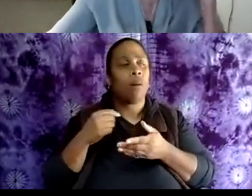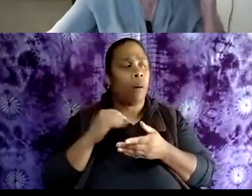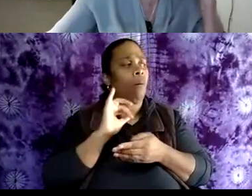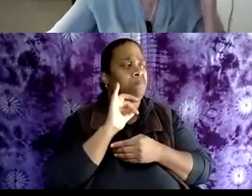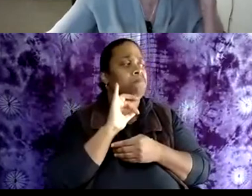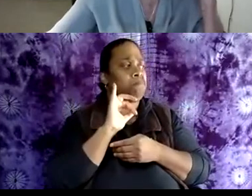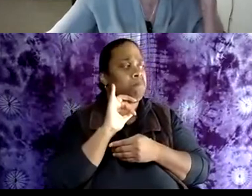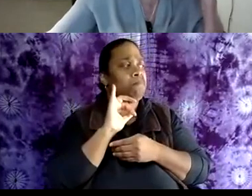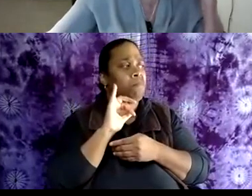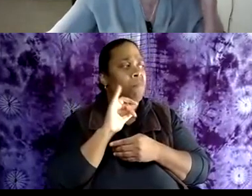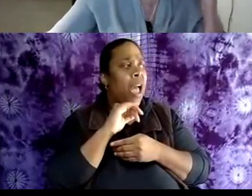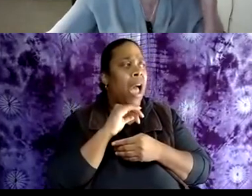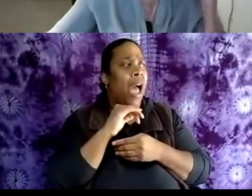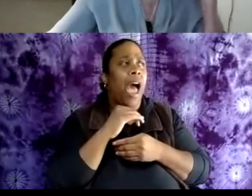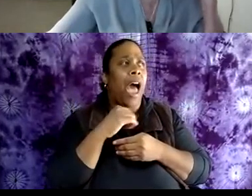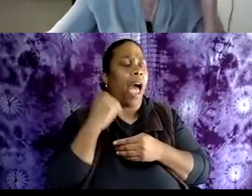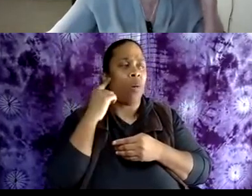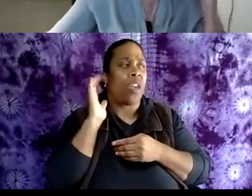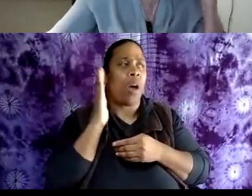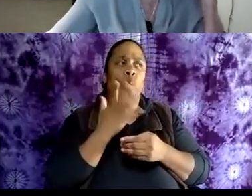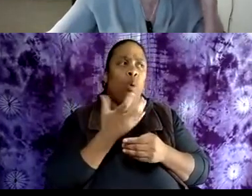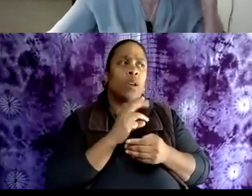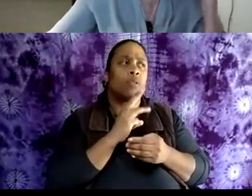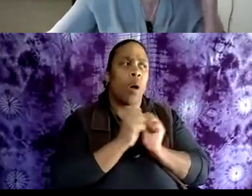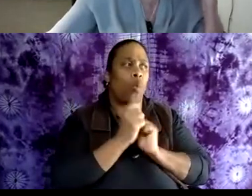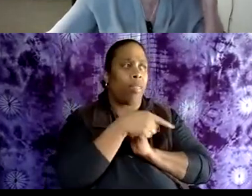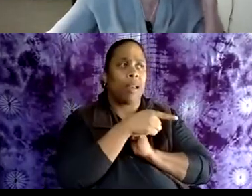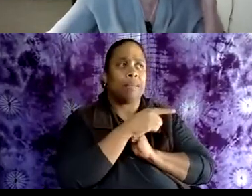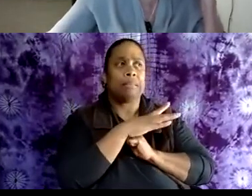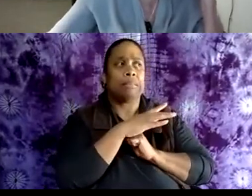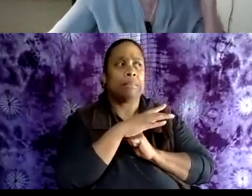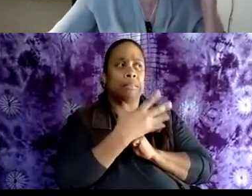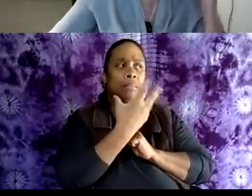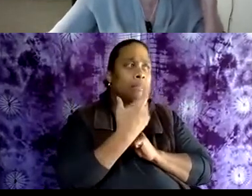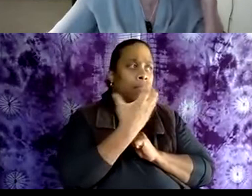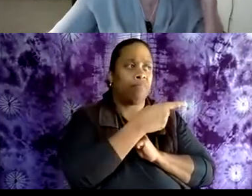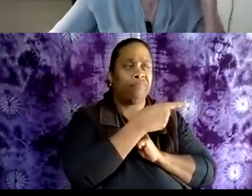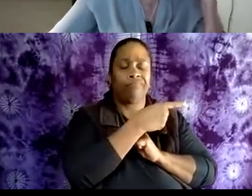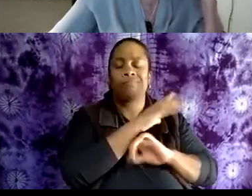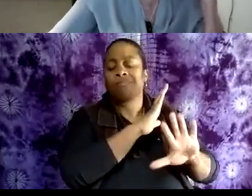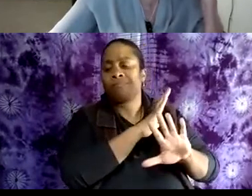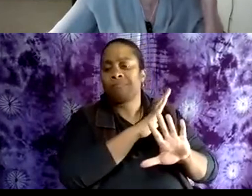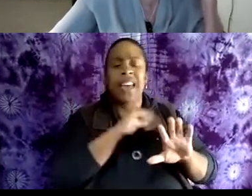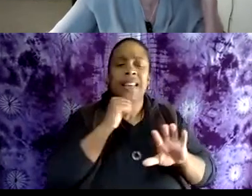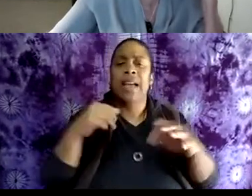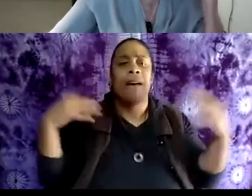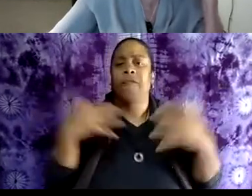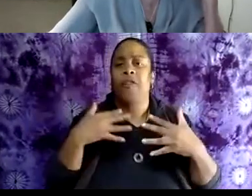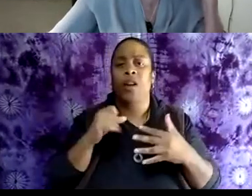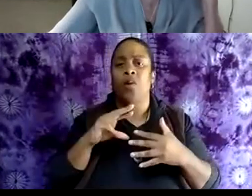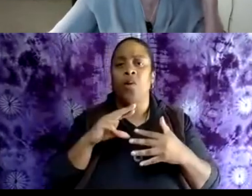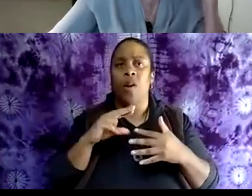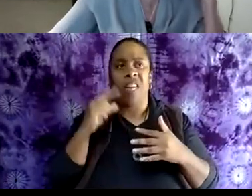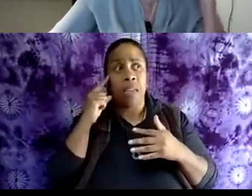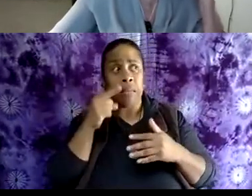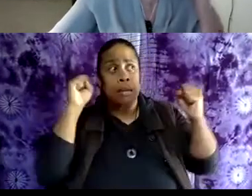want to talk to you, and I'm just going to go over here, and so it's not running in fear or feeling like they can hurt you or attack you or